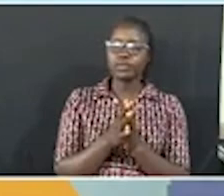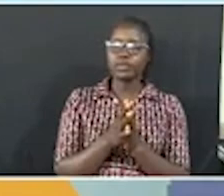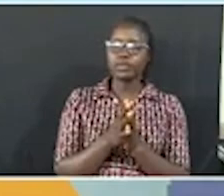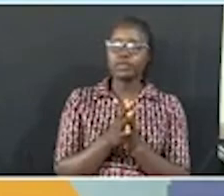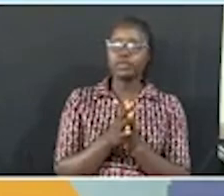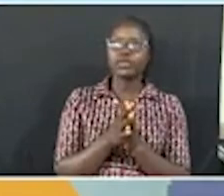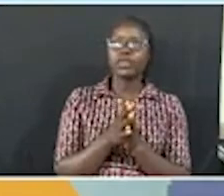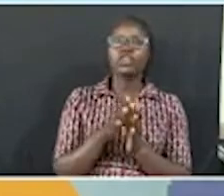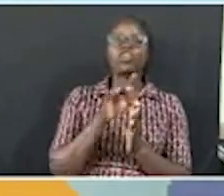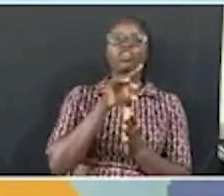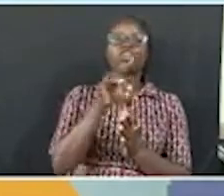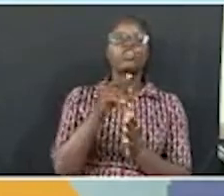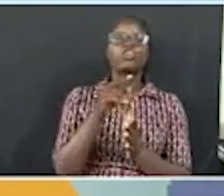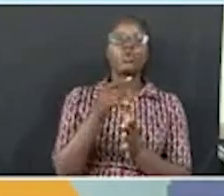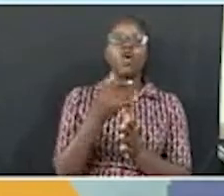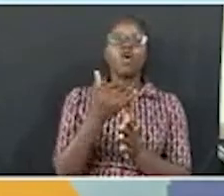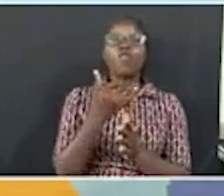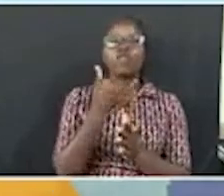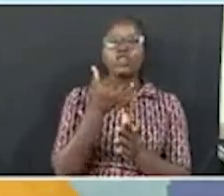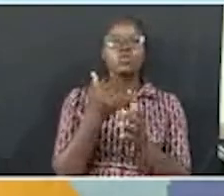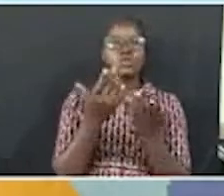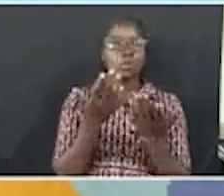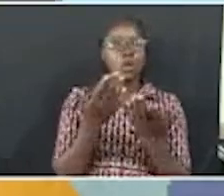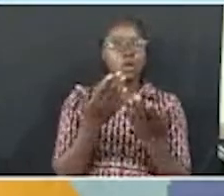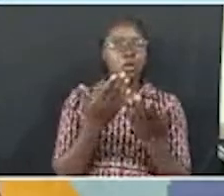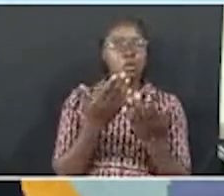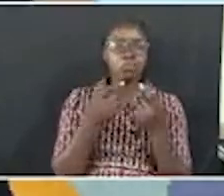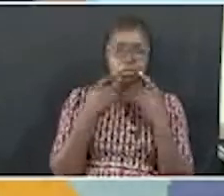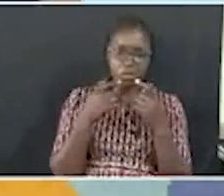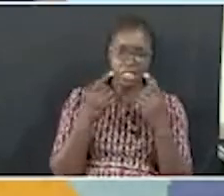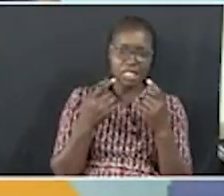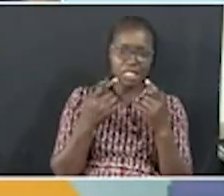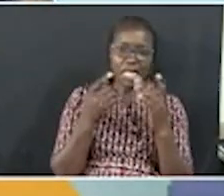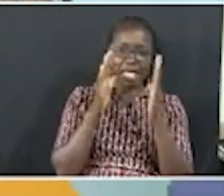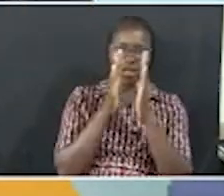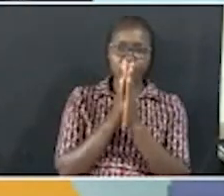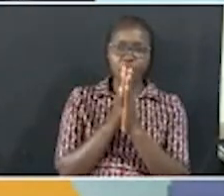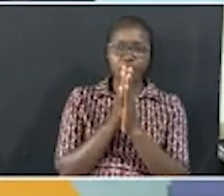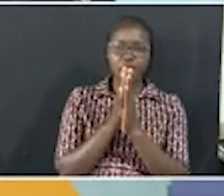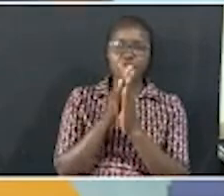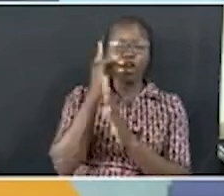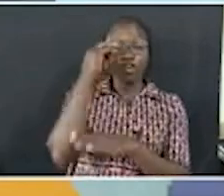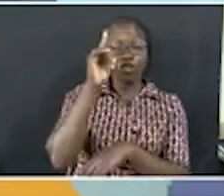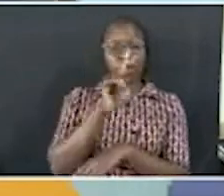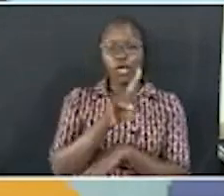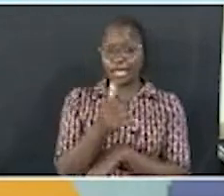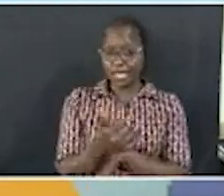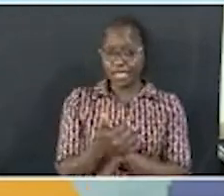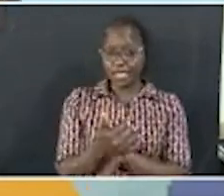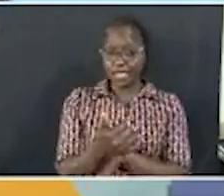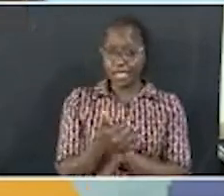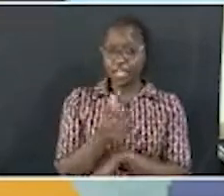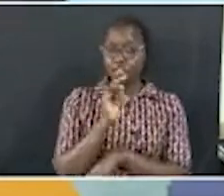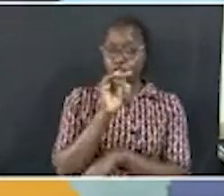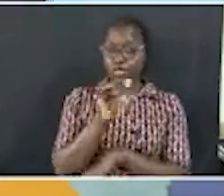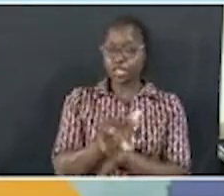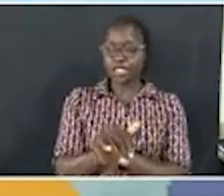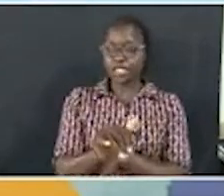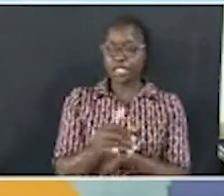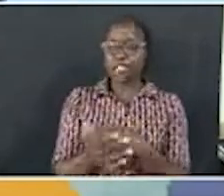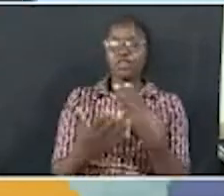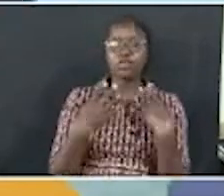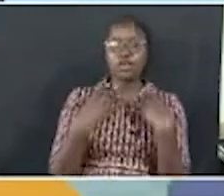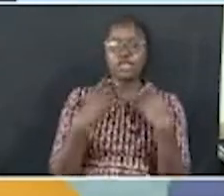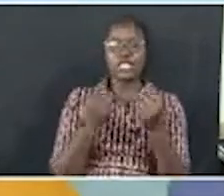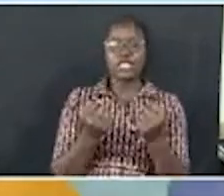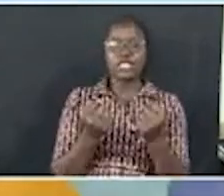your false steps, your offenses, and pray for one another that you may be